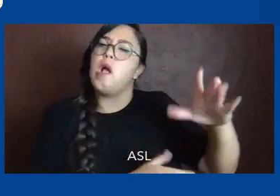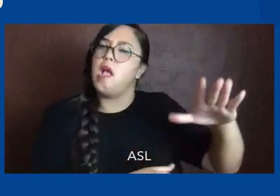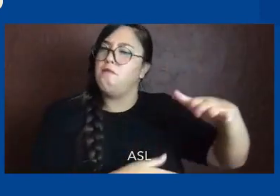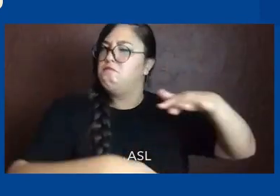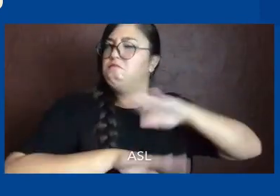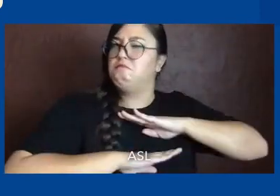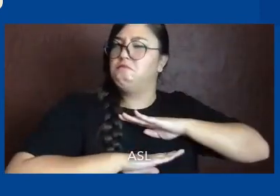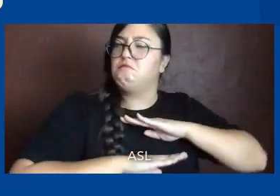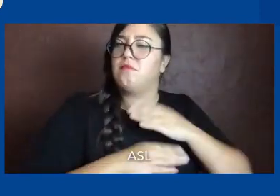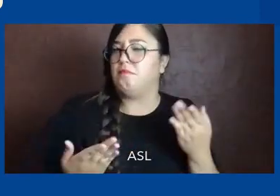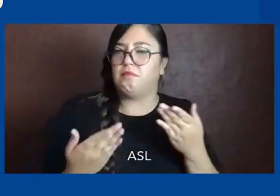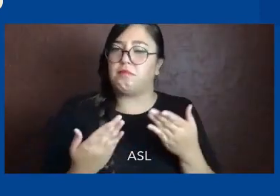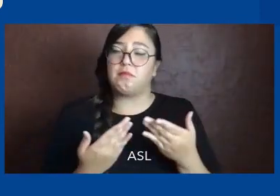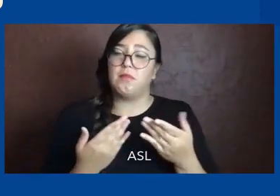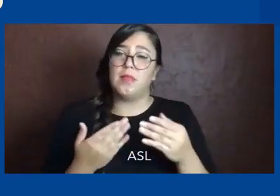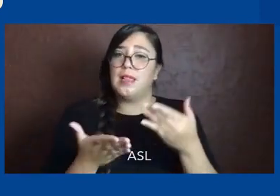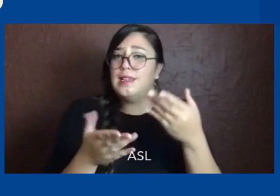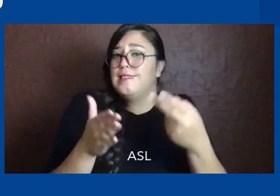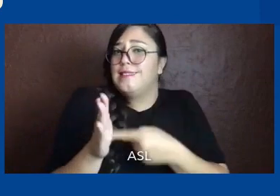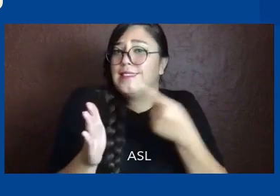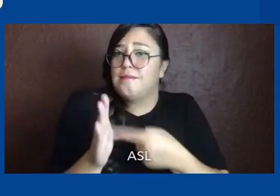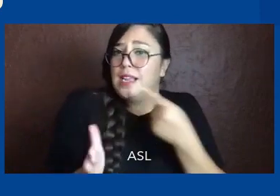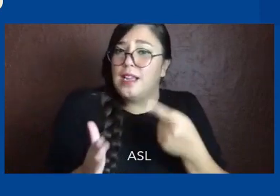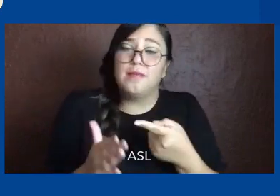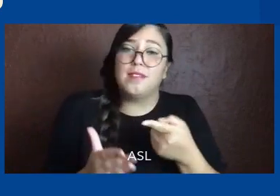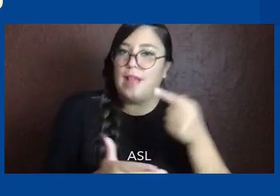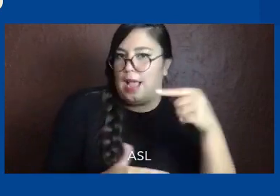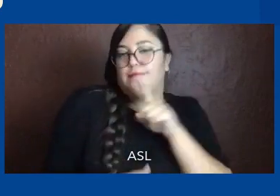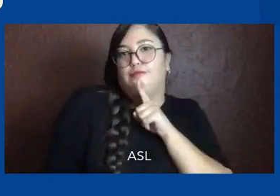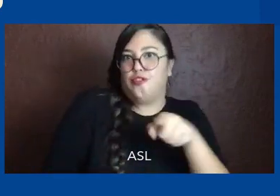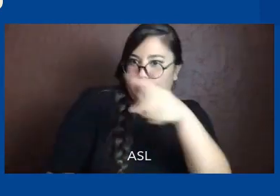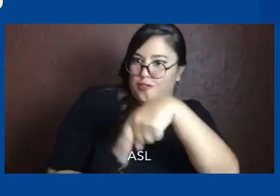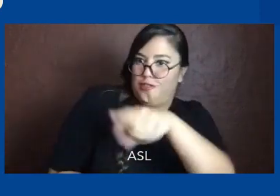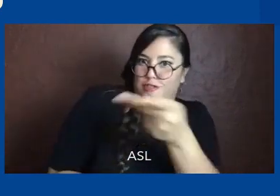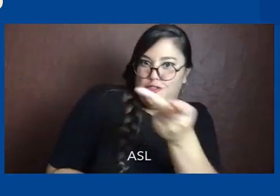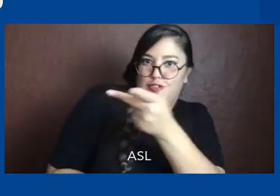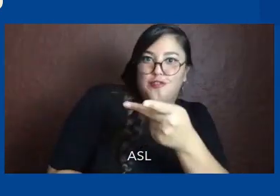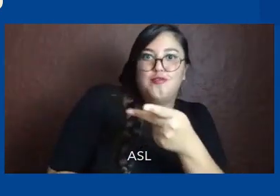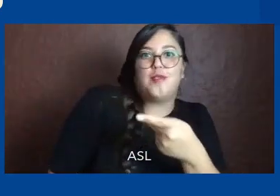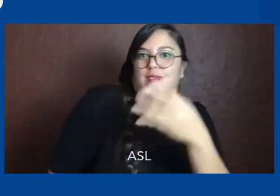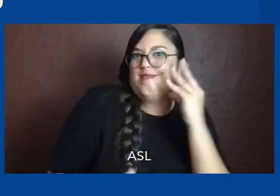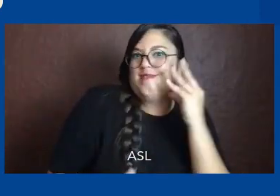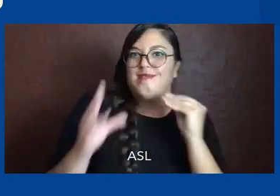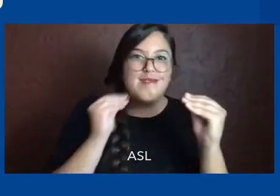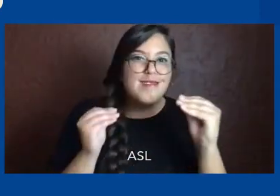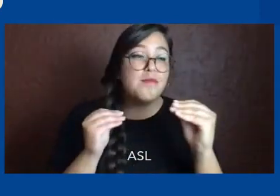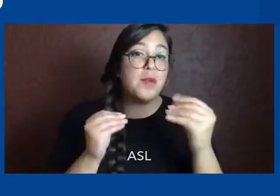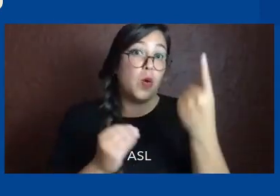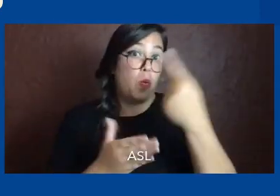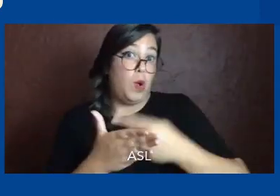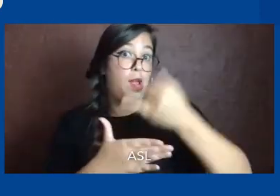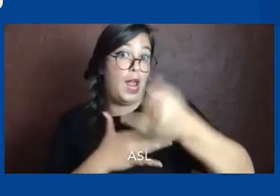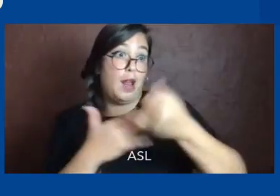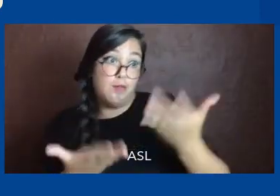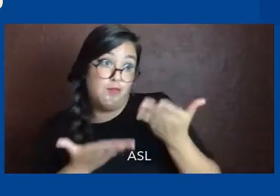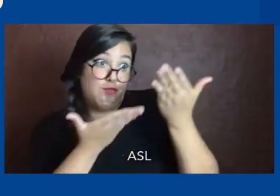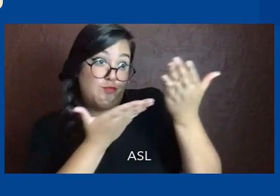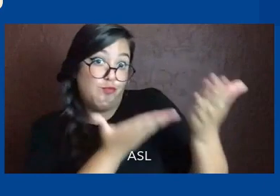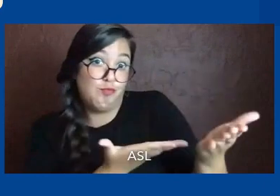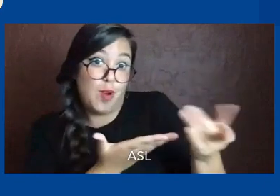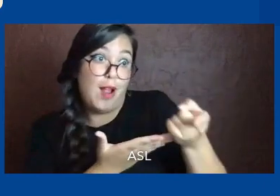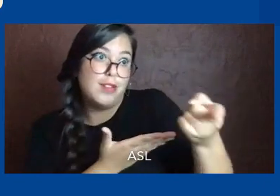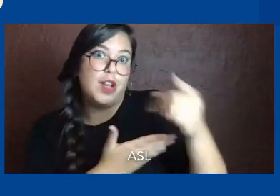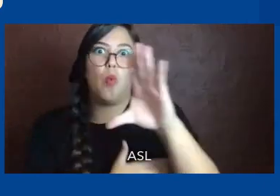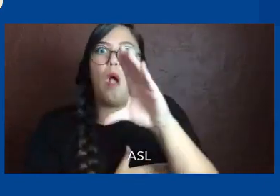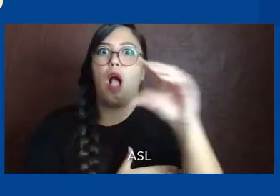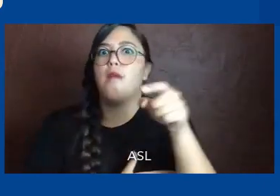name acclaim of things. I'm sure you both have faced offers or projects where people are coming from a company that you've always wanted to work